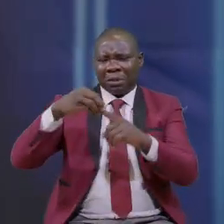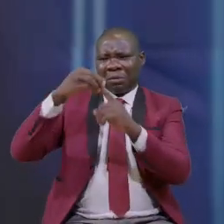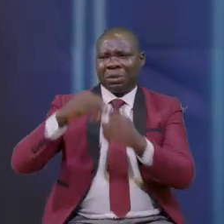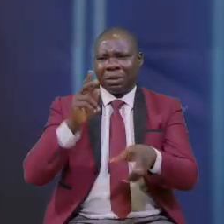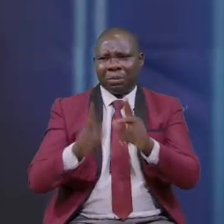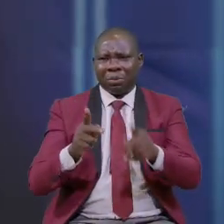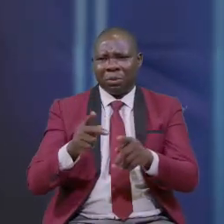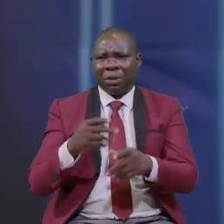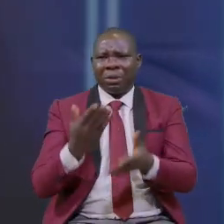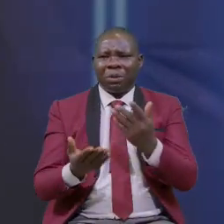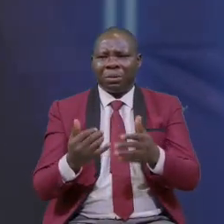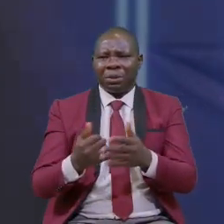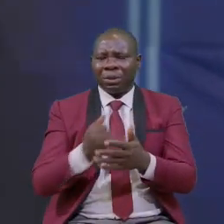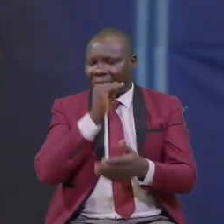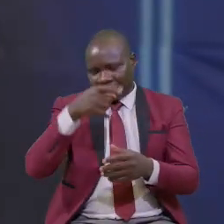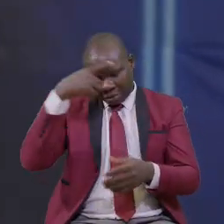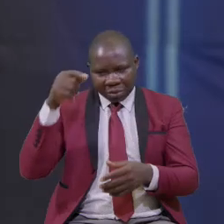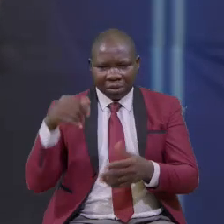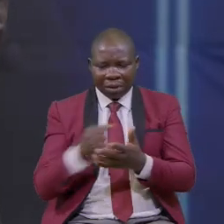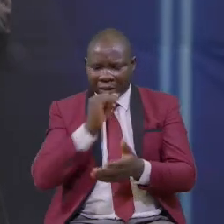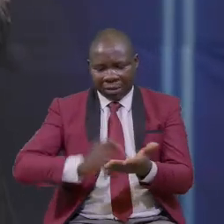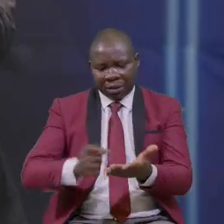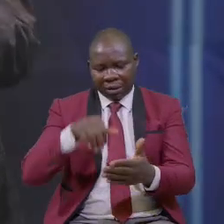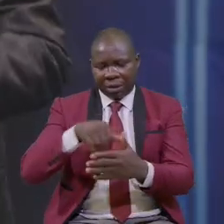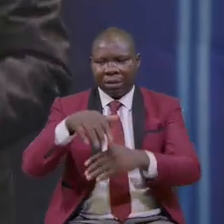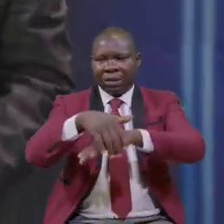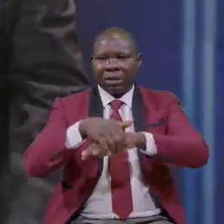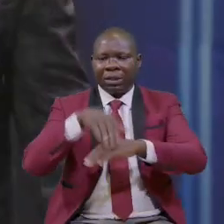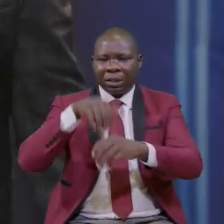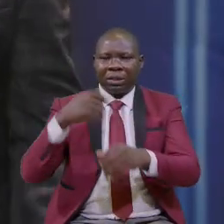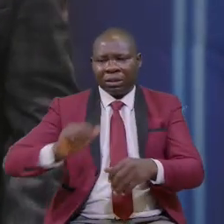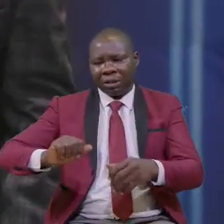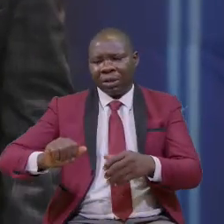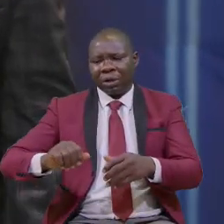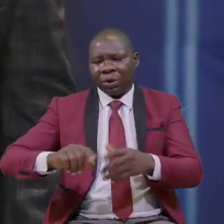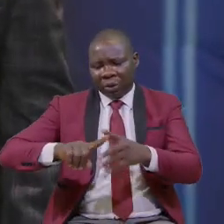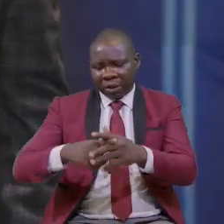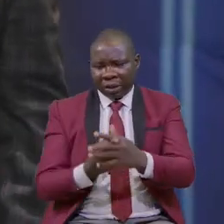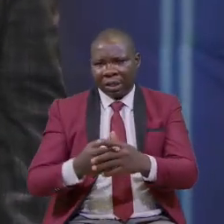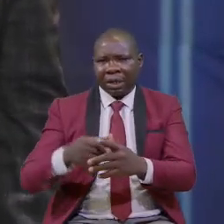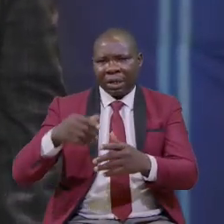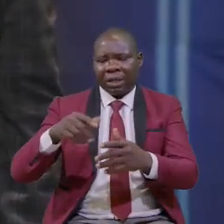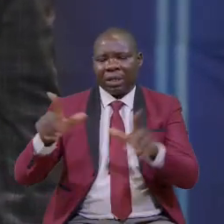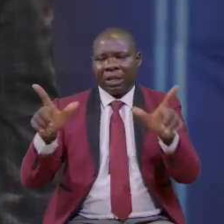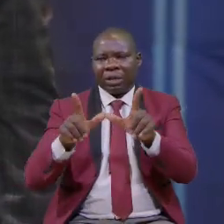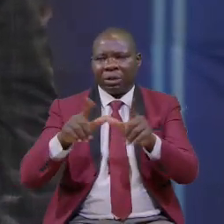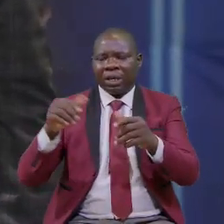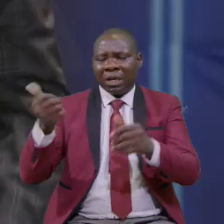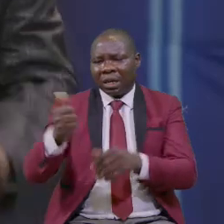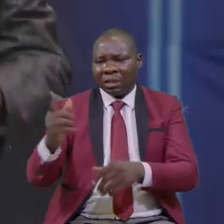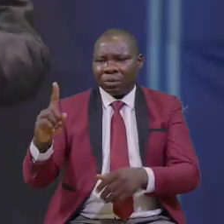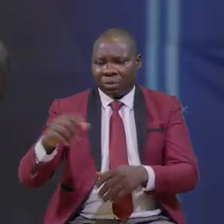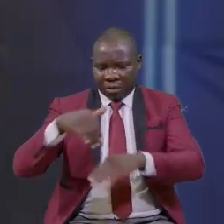in English, in the original language. Anyone sent. When somebody is